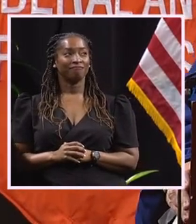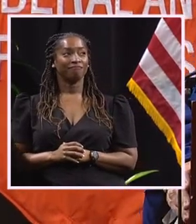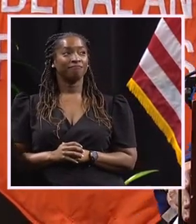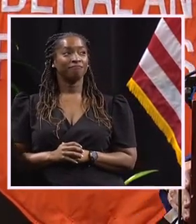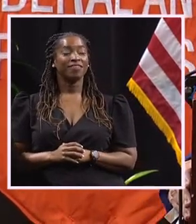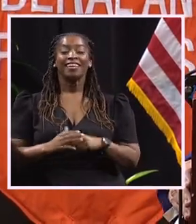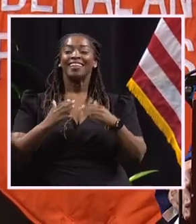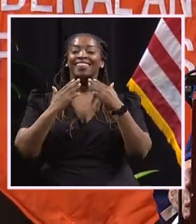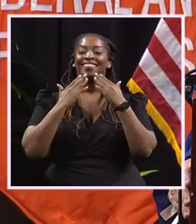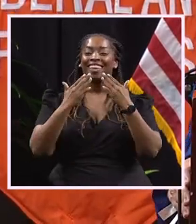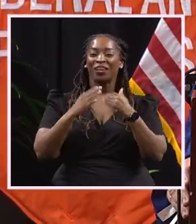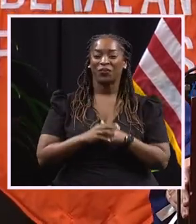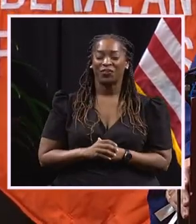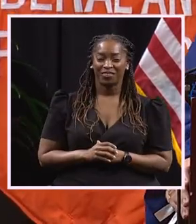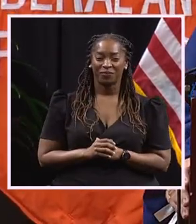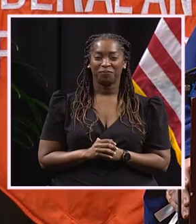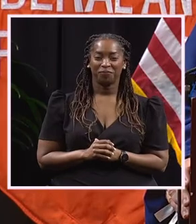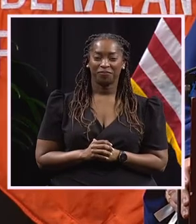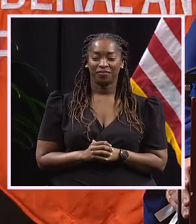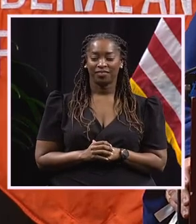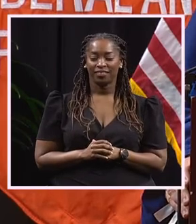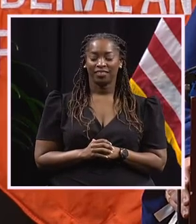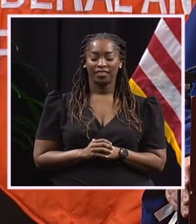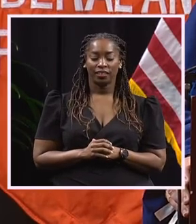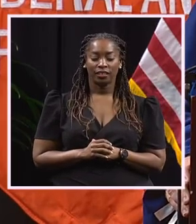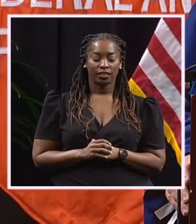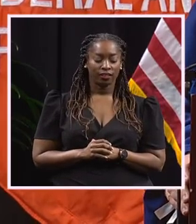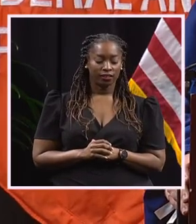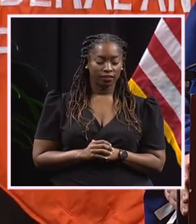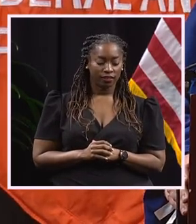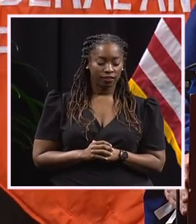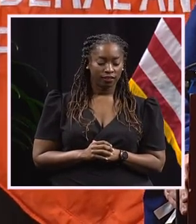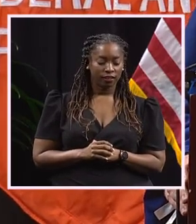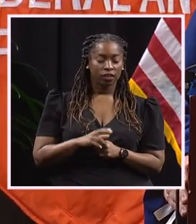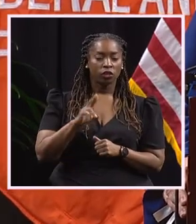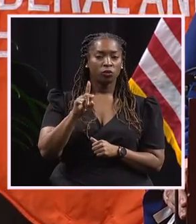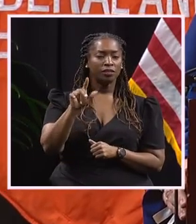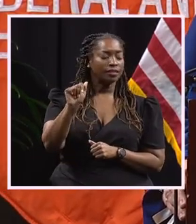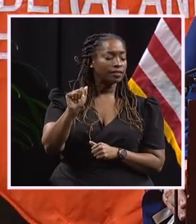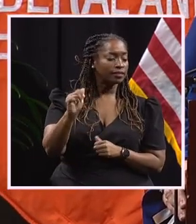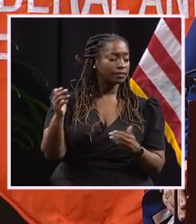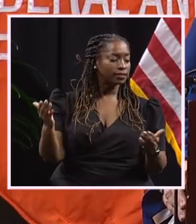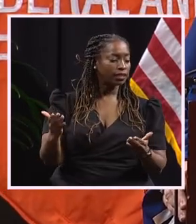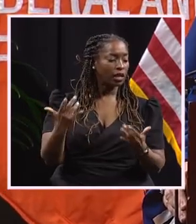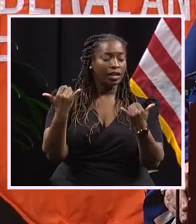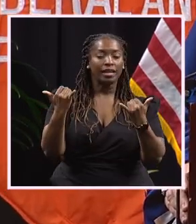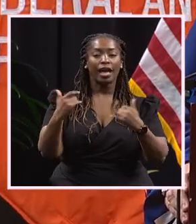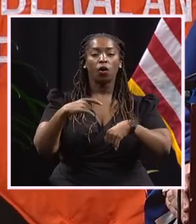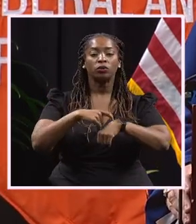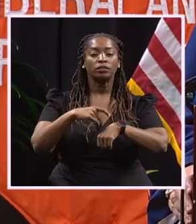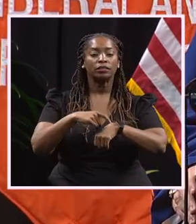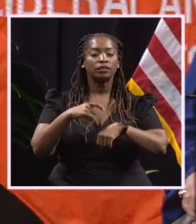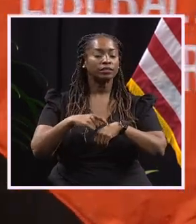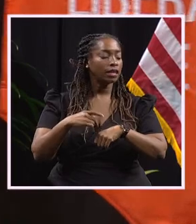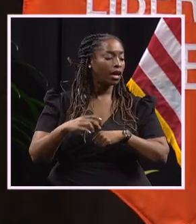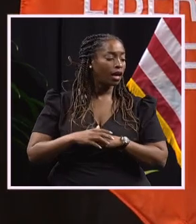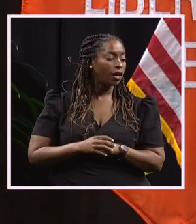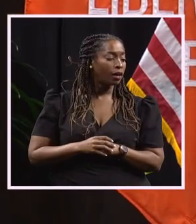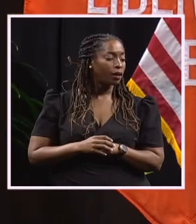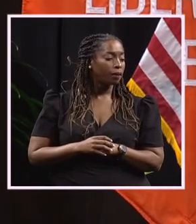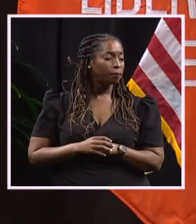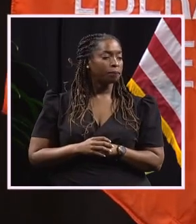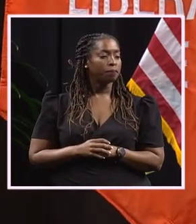Thank you, Dr. Shipley. For those of you who have a UTSA ring, now is the time to take it off and turn it